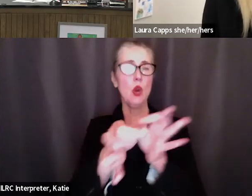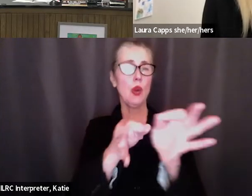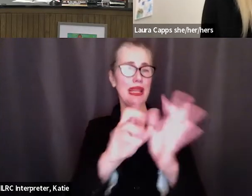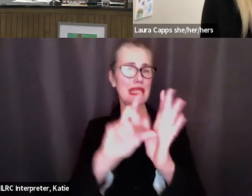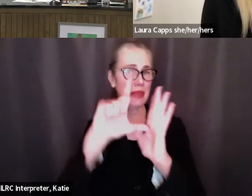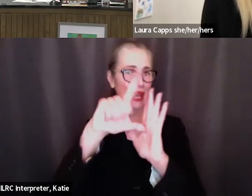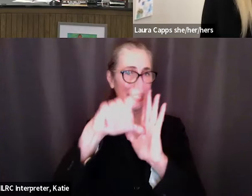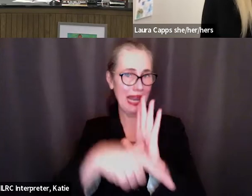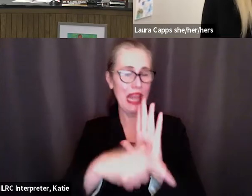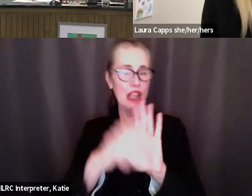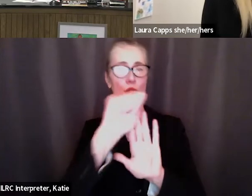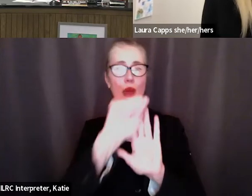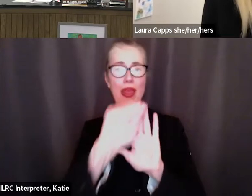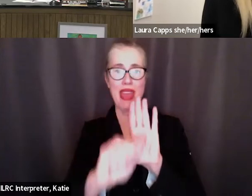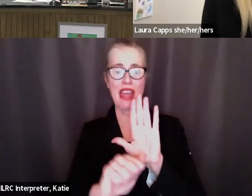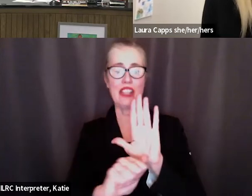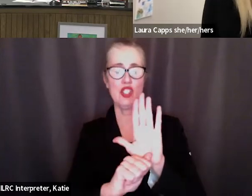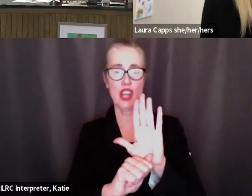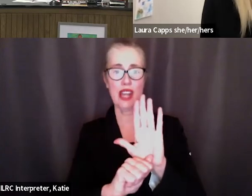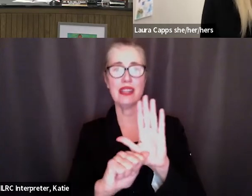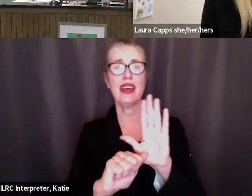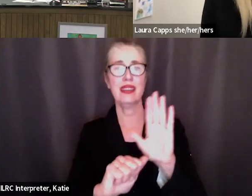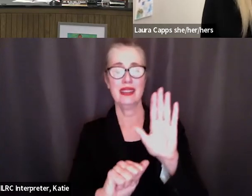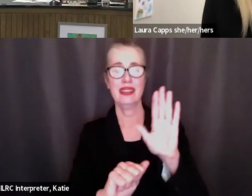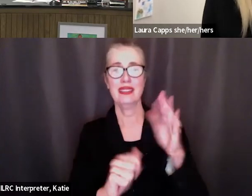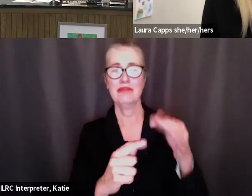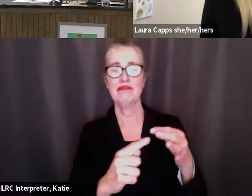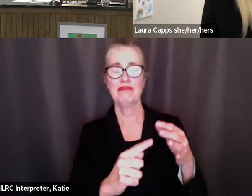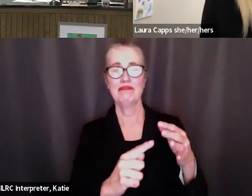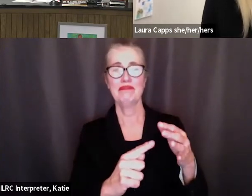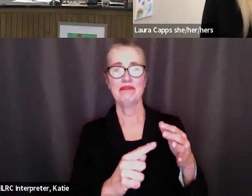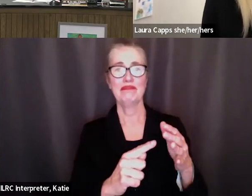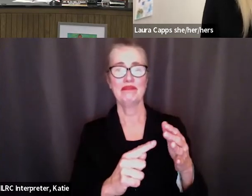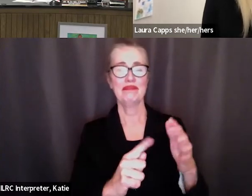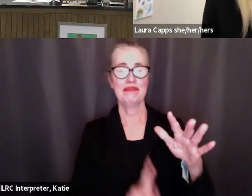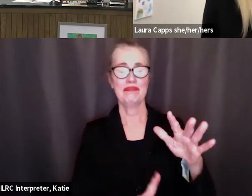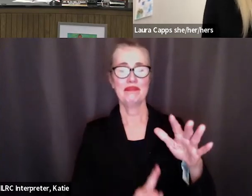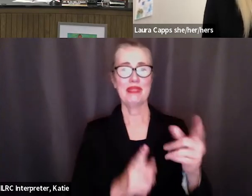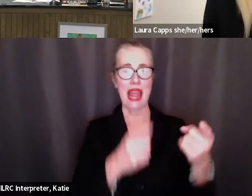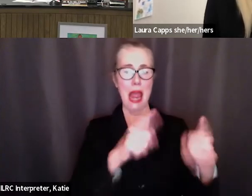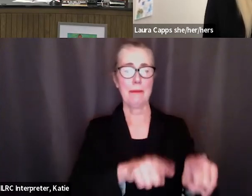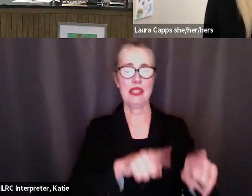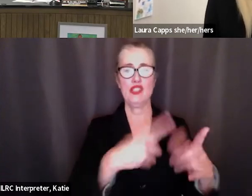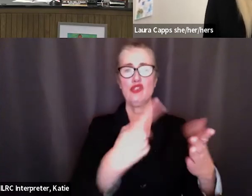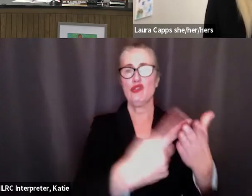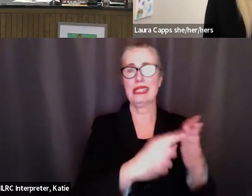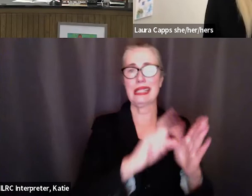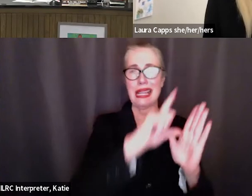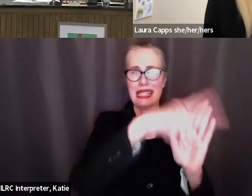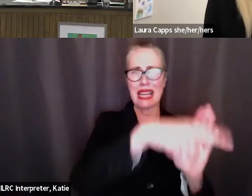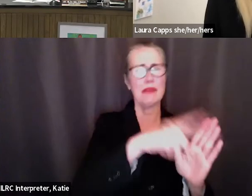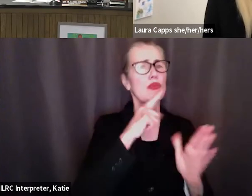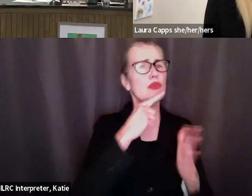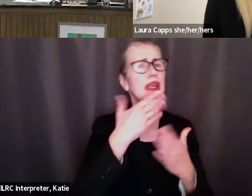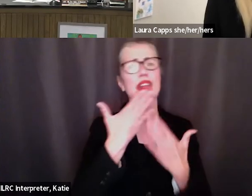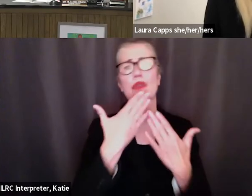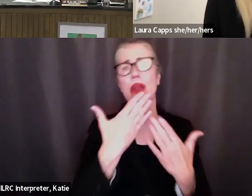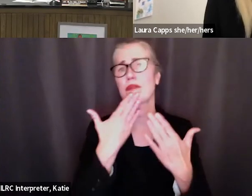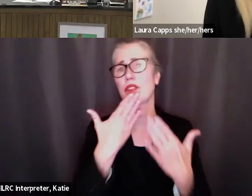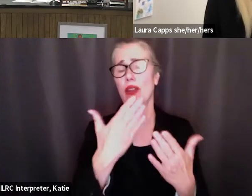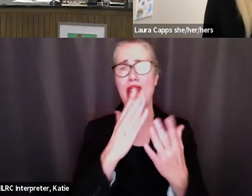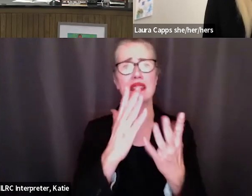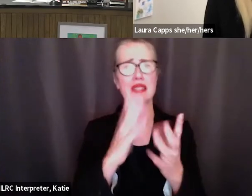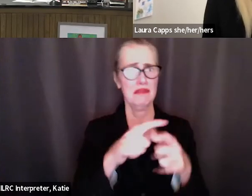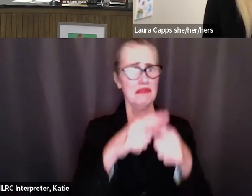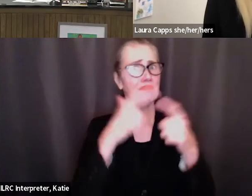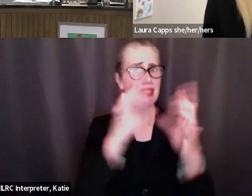agenda item it has come up and certainly very grateful for that um significant donation for our community and our